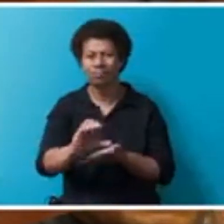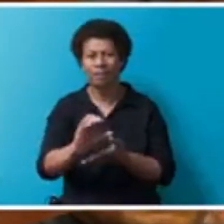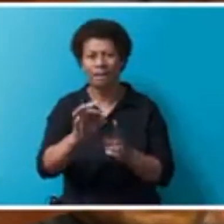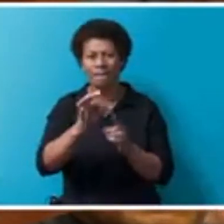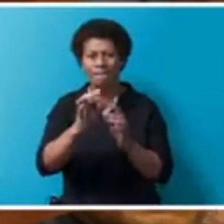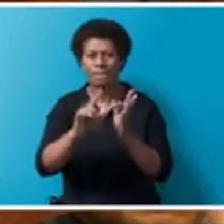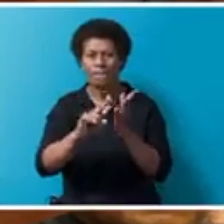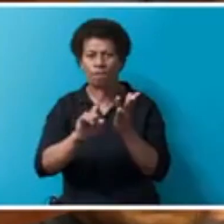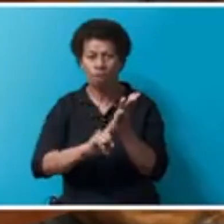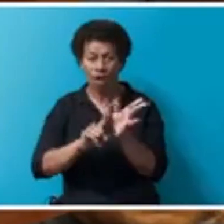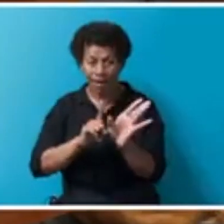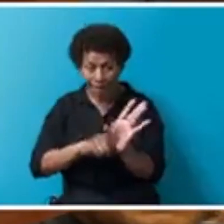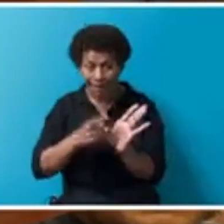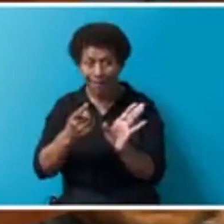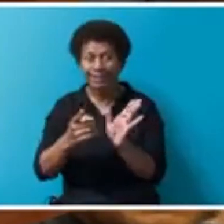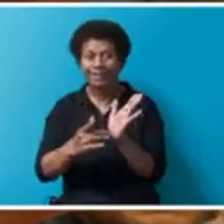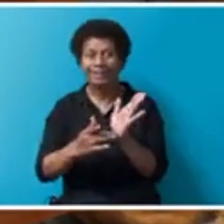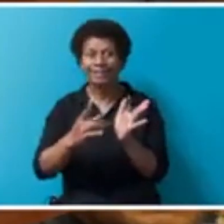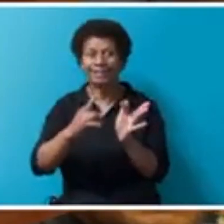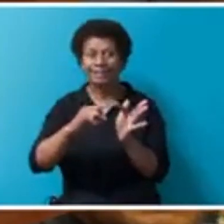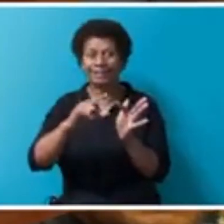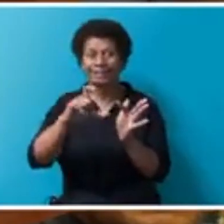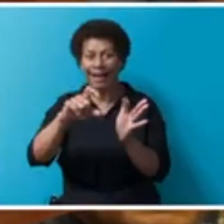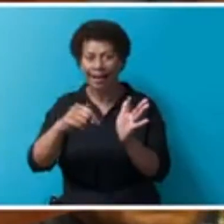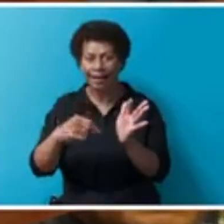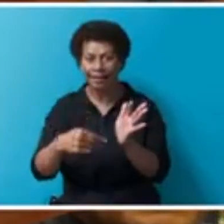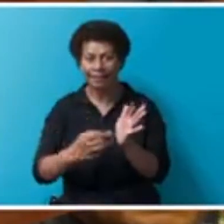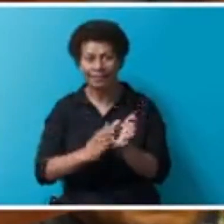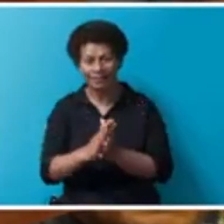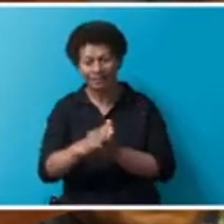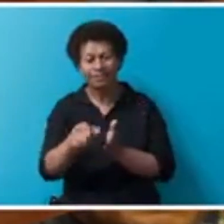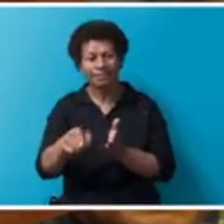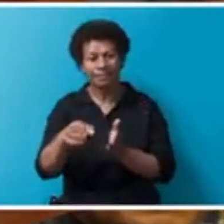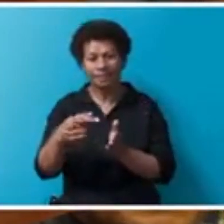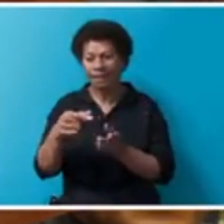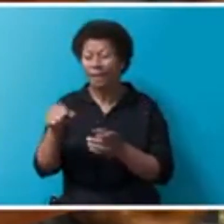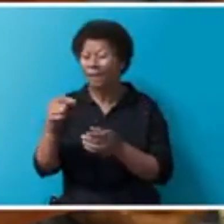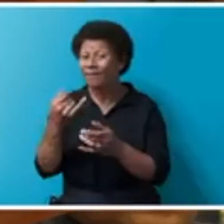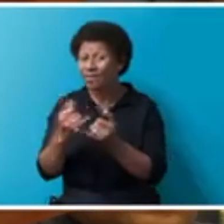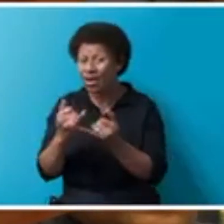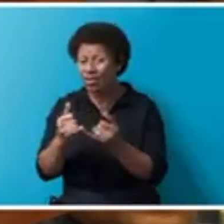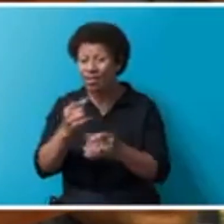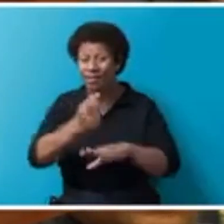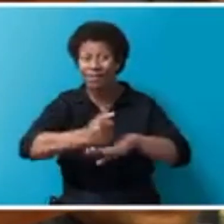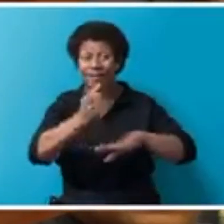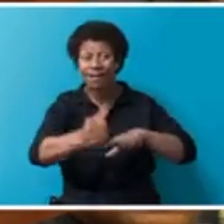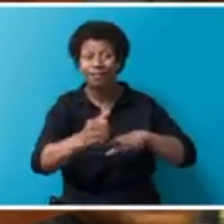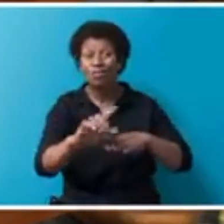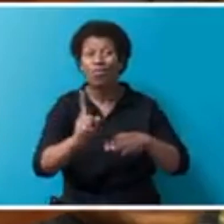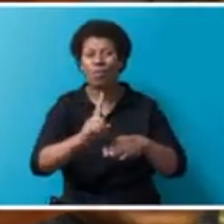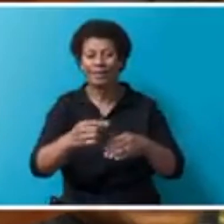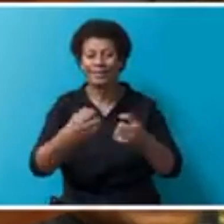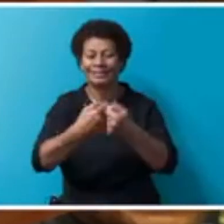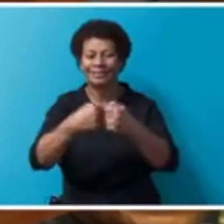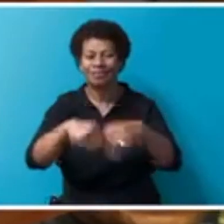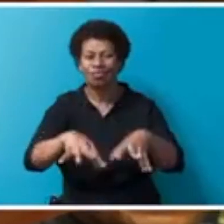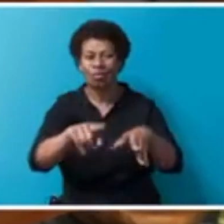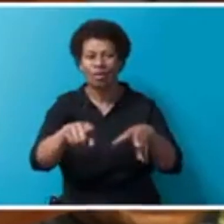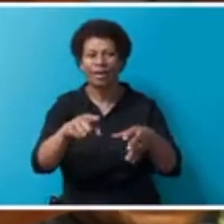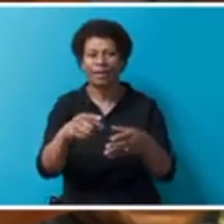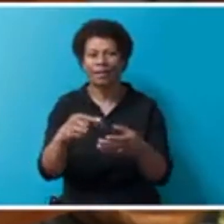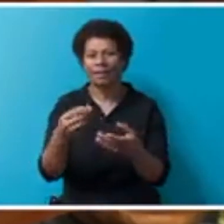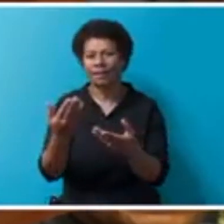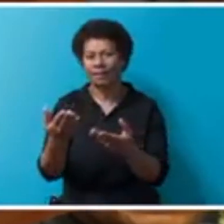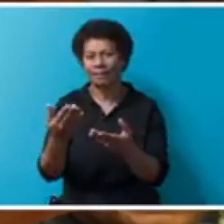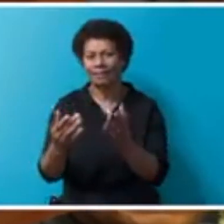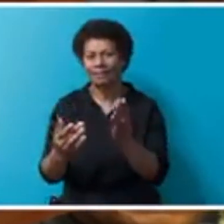very people who are responsible for the destruction of technical education in this country, Mr. Speaker. At least Polytech